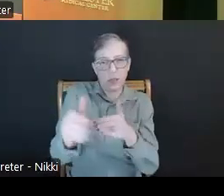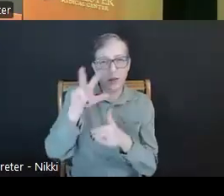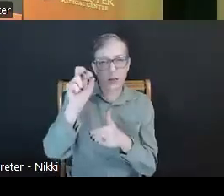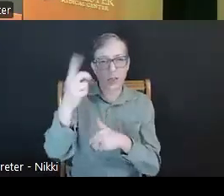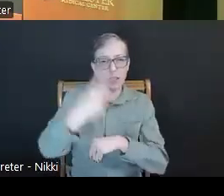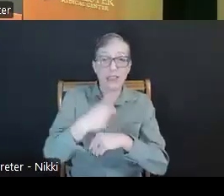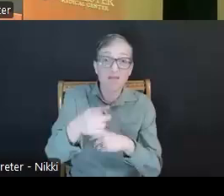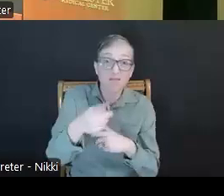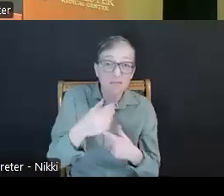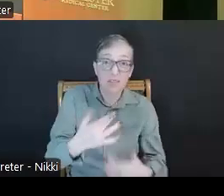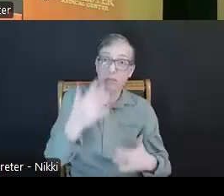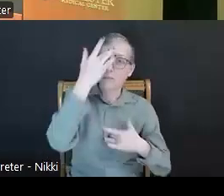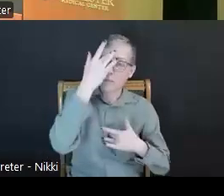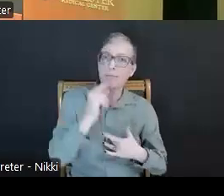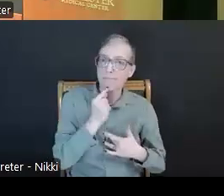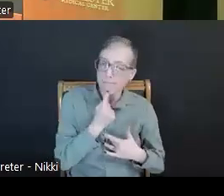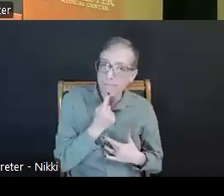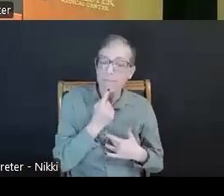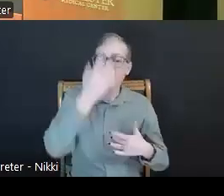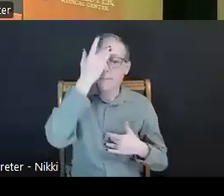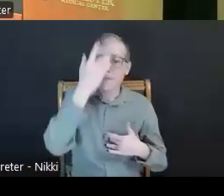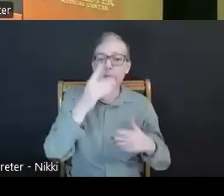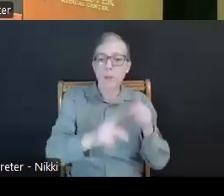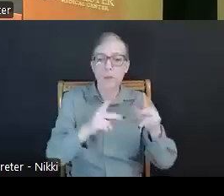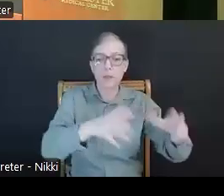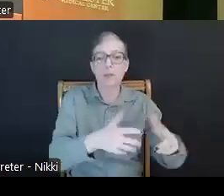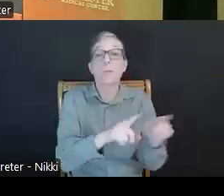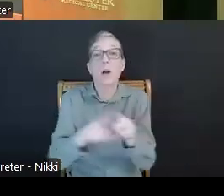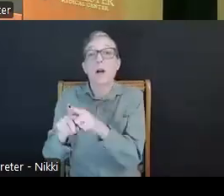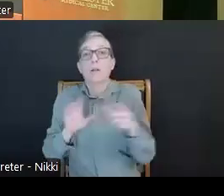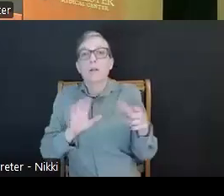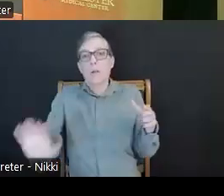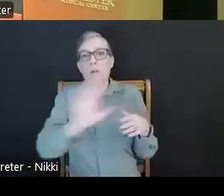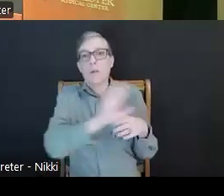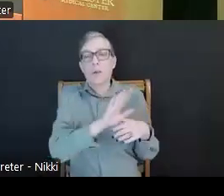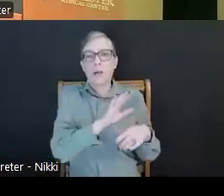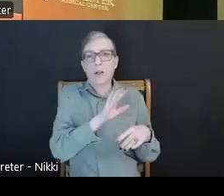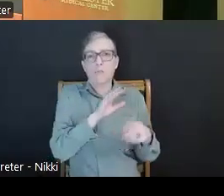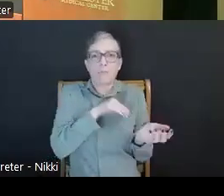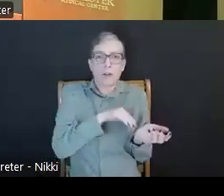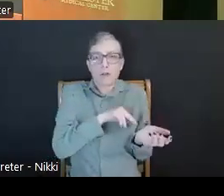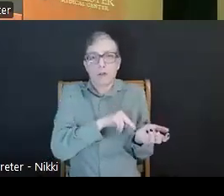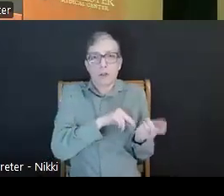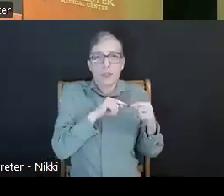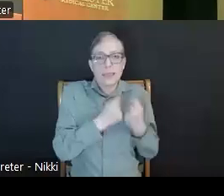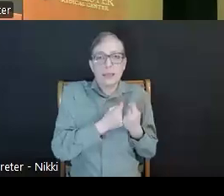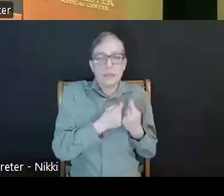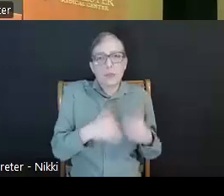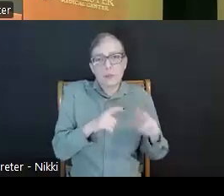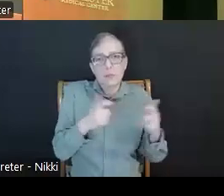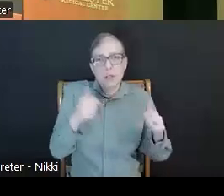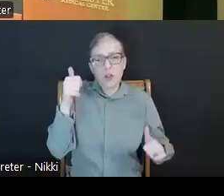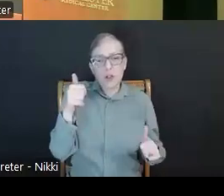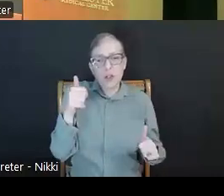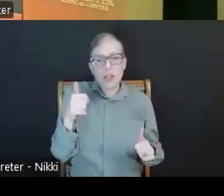population. And the teams are also quite large. So in the first 48 hours, 18 people on average were writing notes, sometimes up to